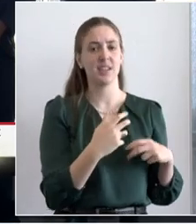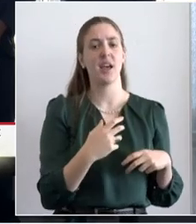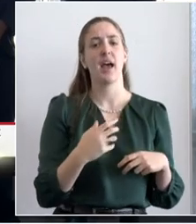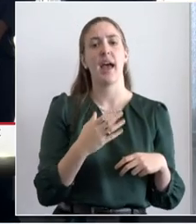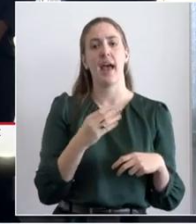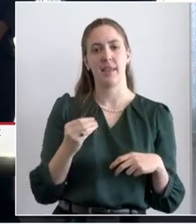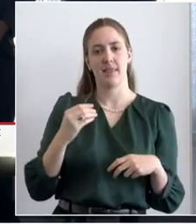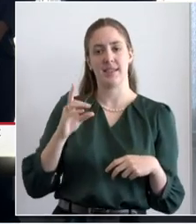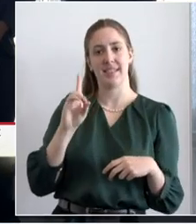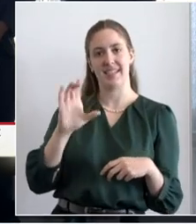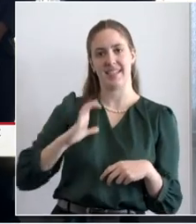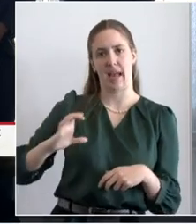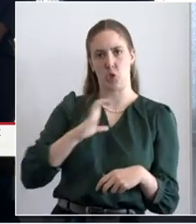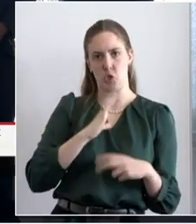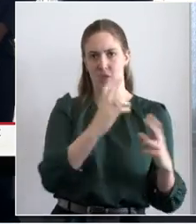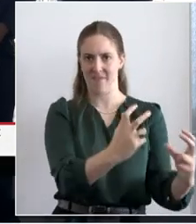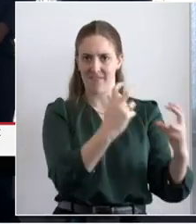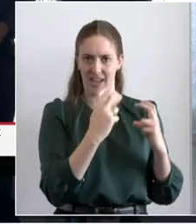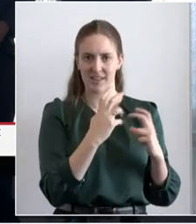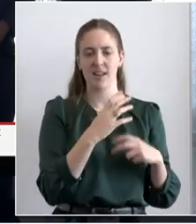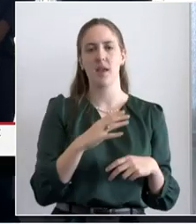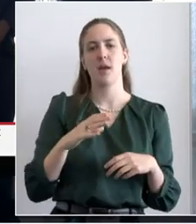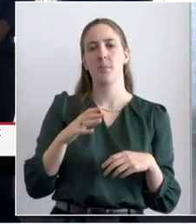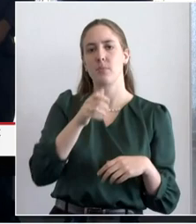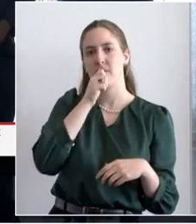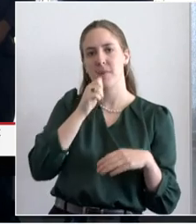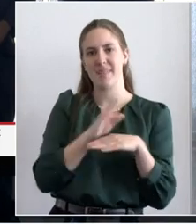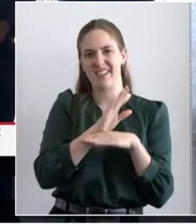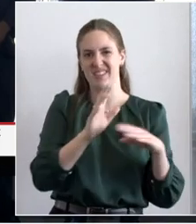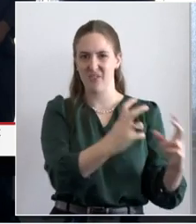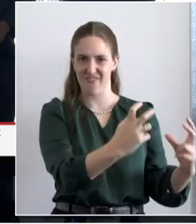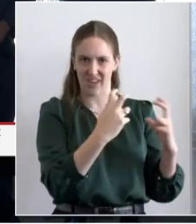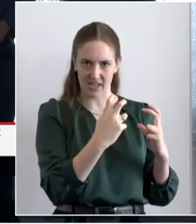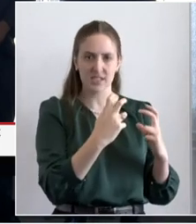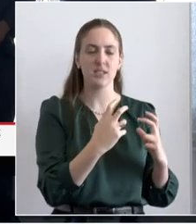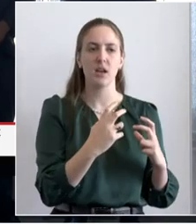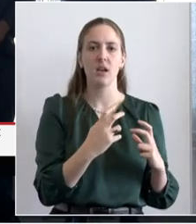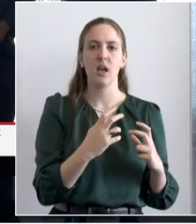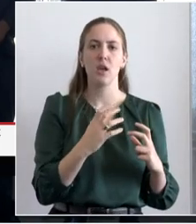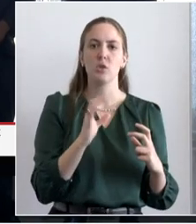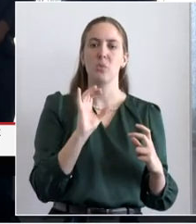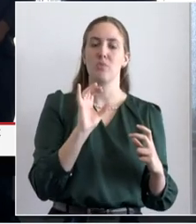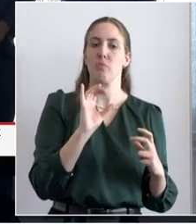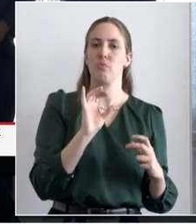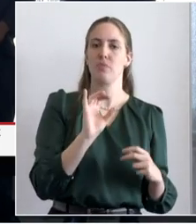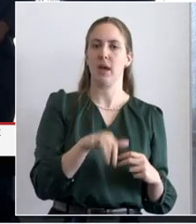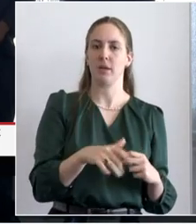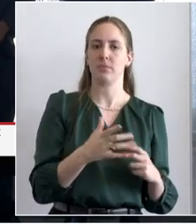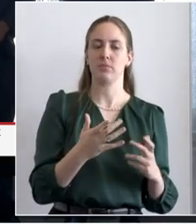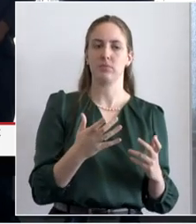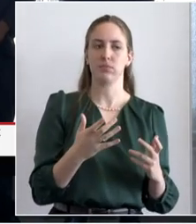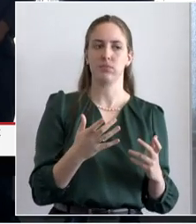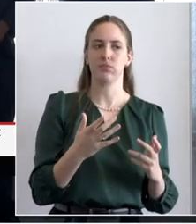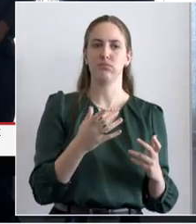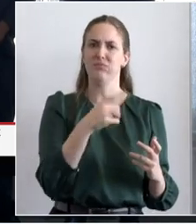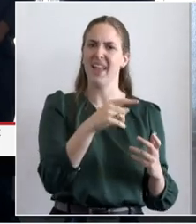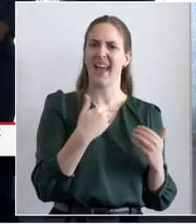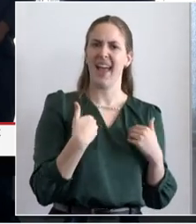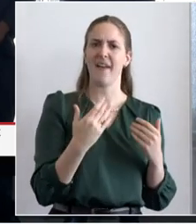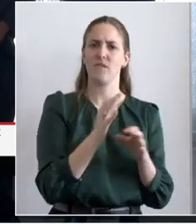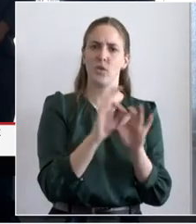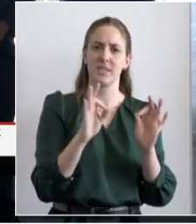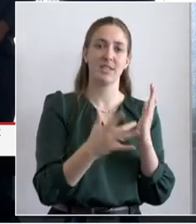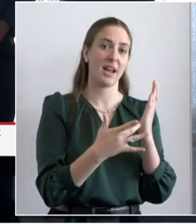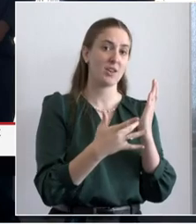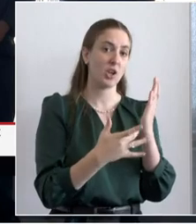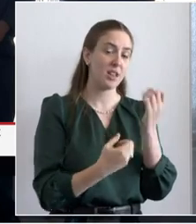partners to invest. And so what they get is a healthy amount of free technical